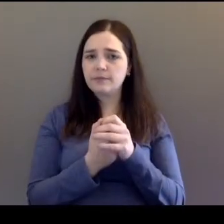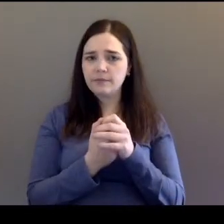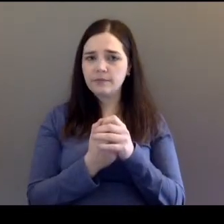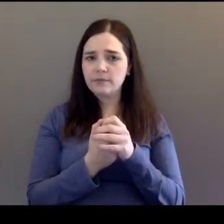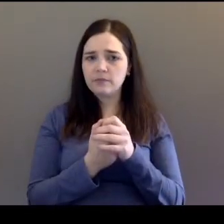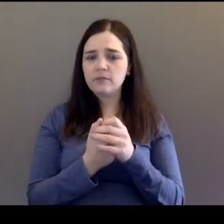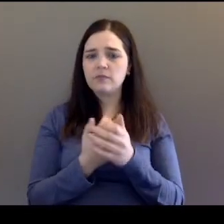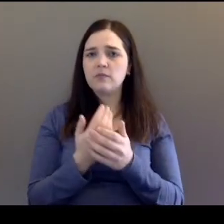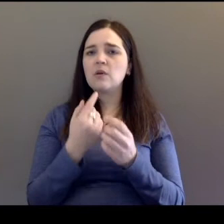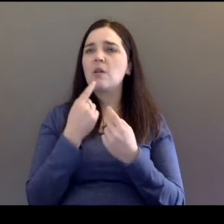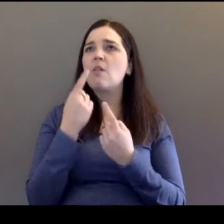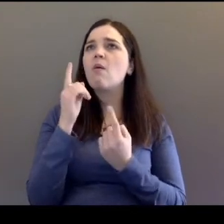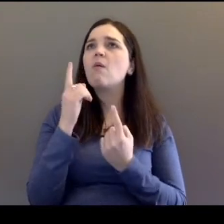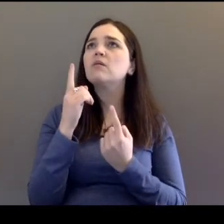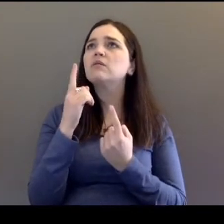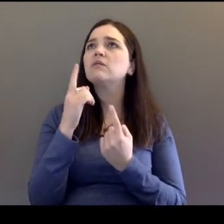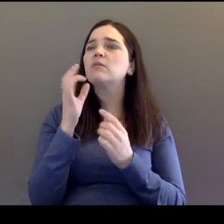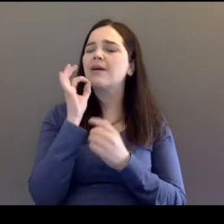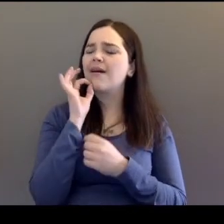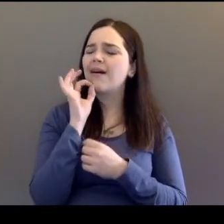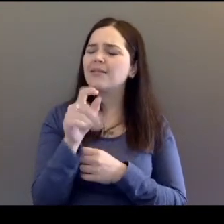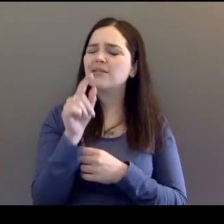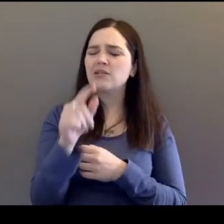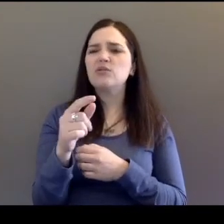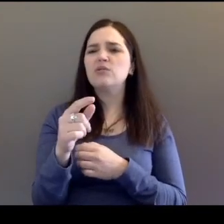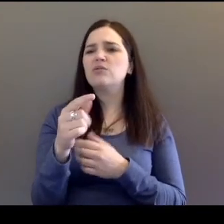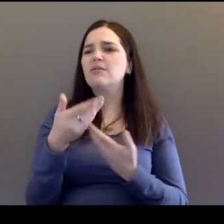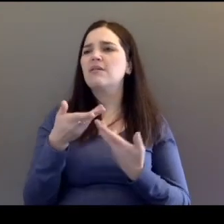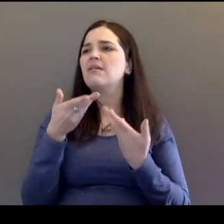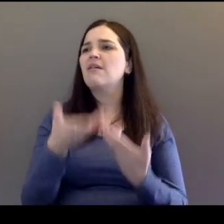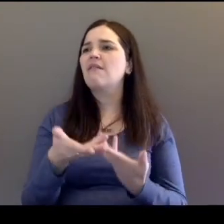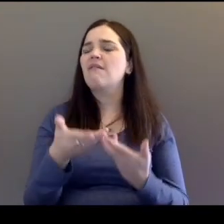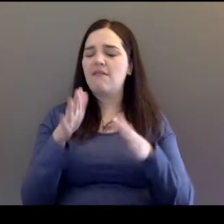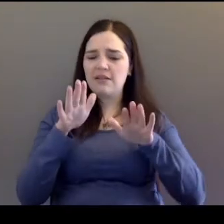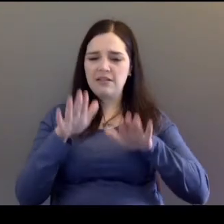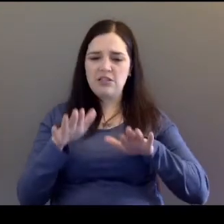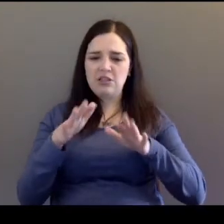Oh, Lord, we ask that you would give our nation peace.